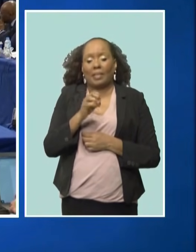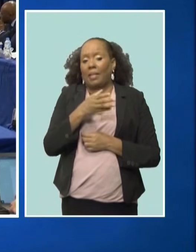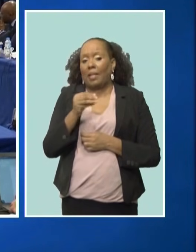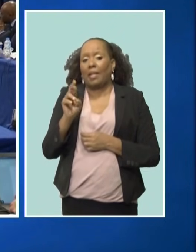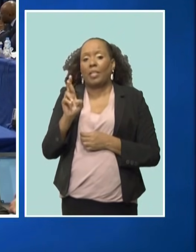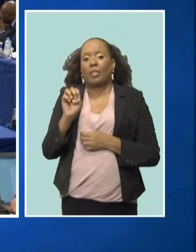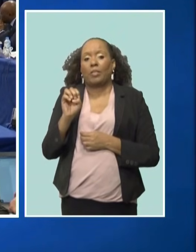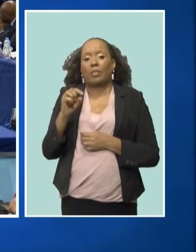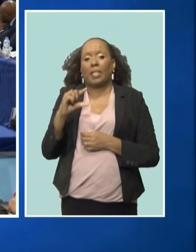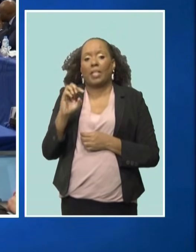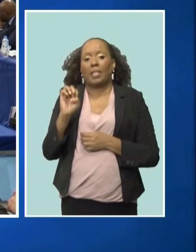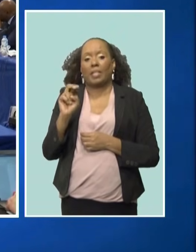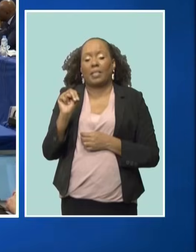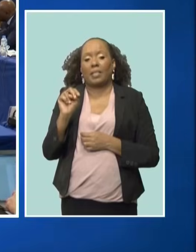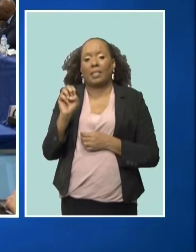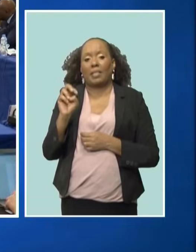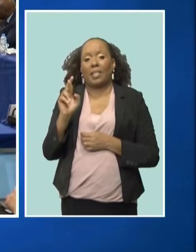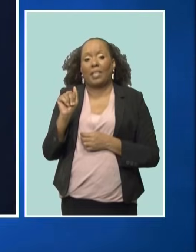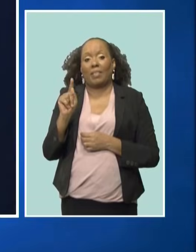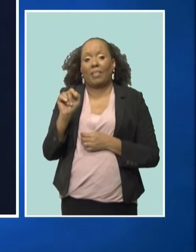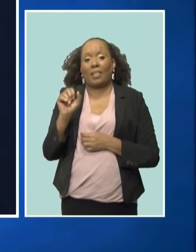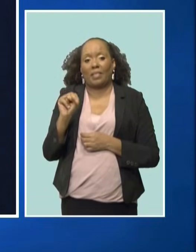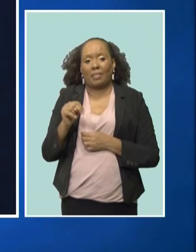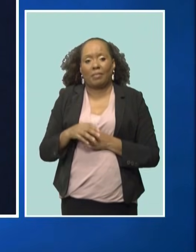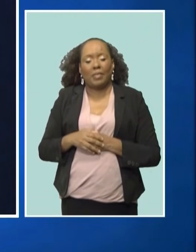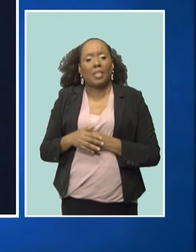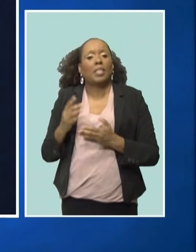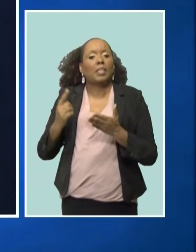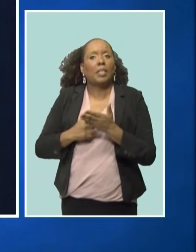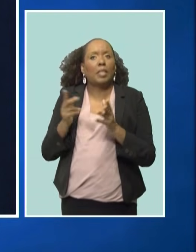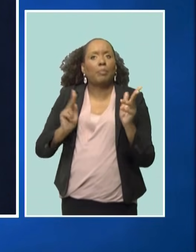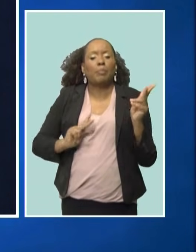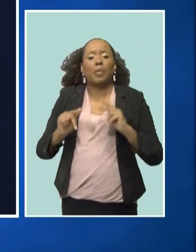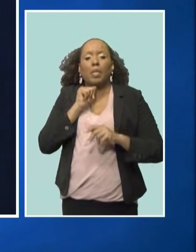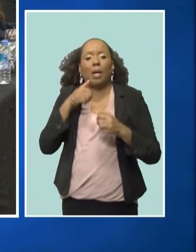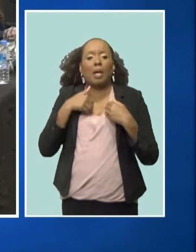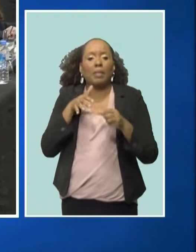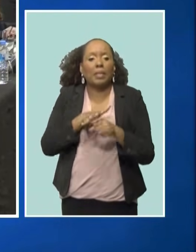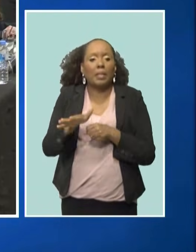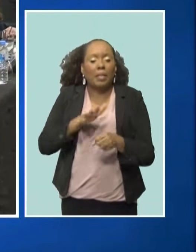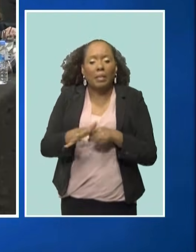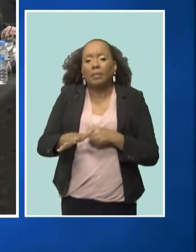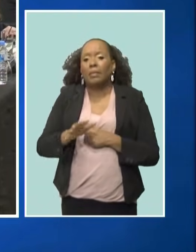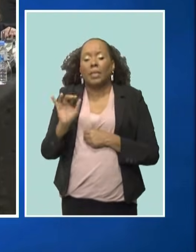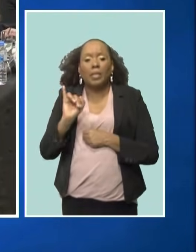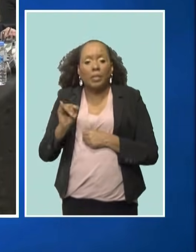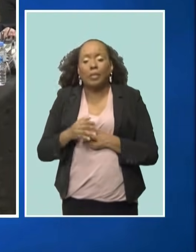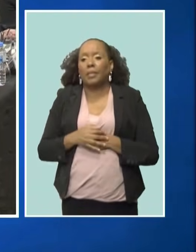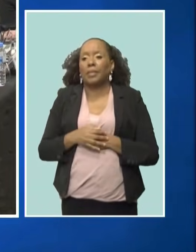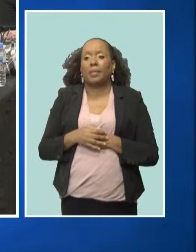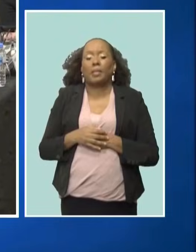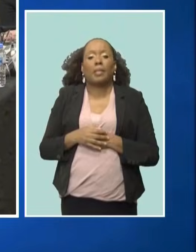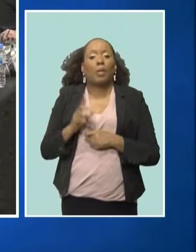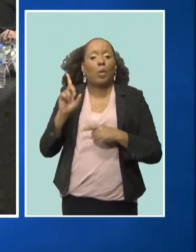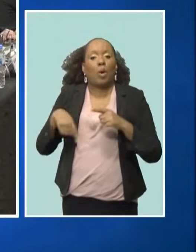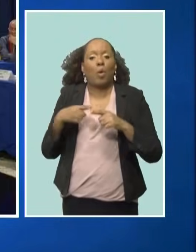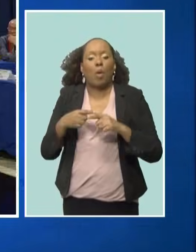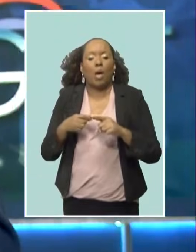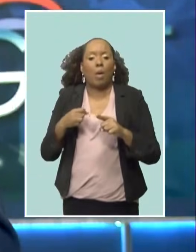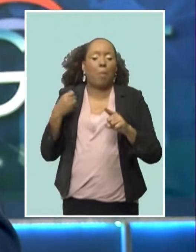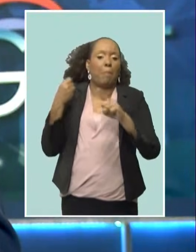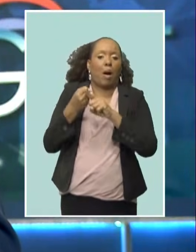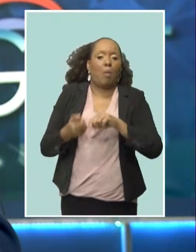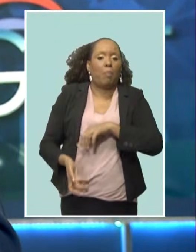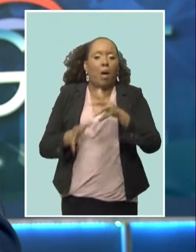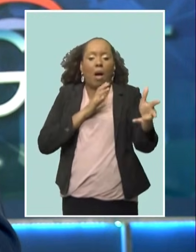rising premiums, and intensifying climate disasters. Addressing the 5th meeting of the board of the Fund for Responding to Loss and Damage,